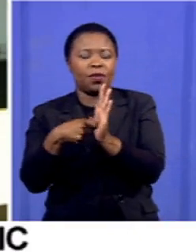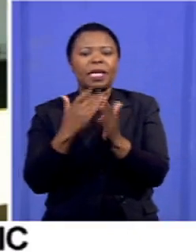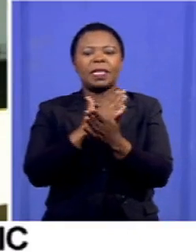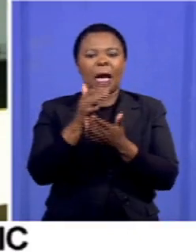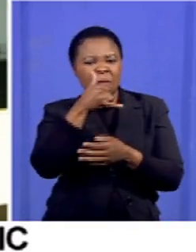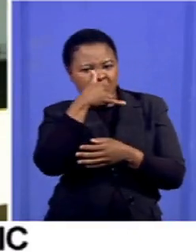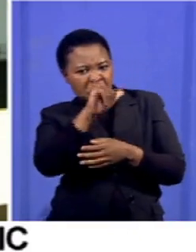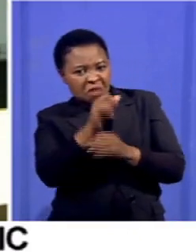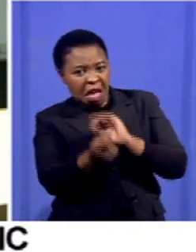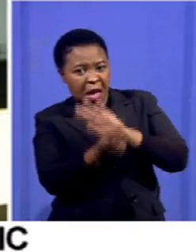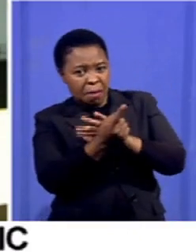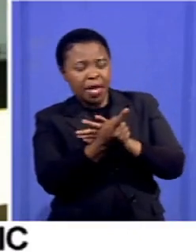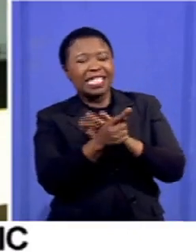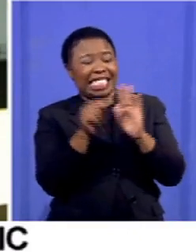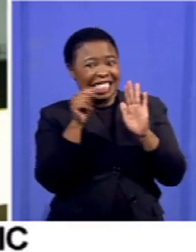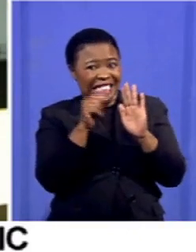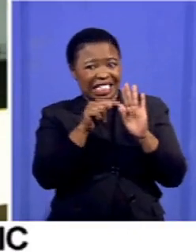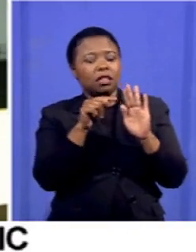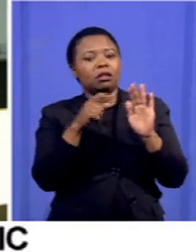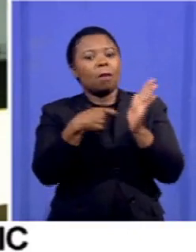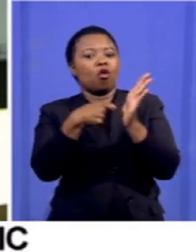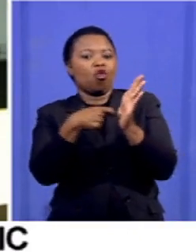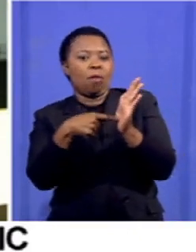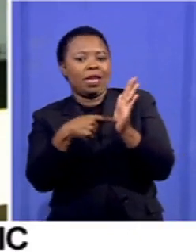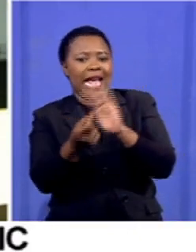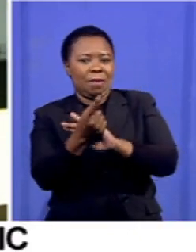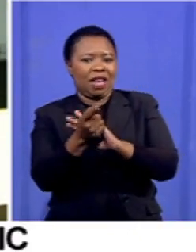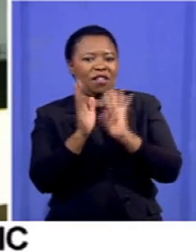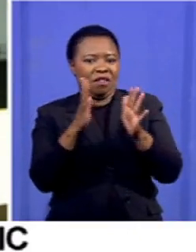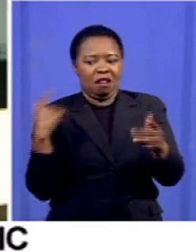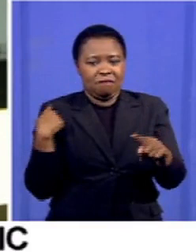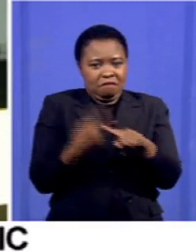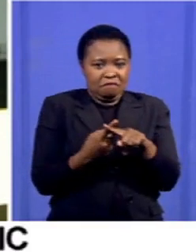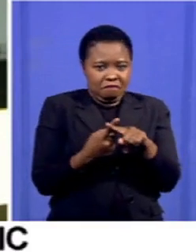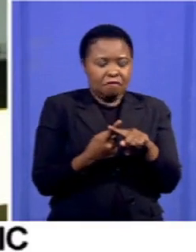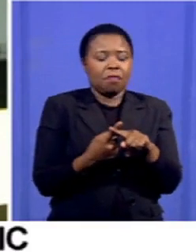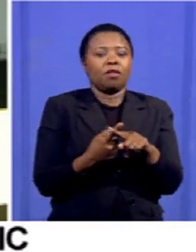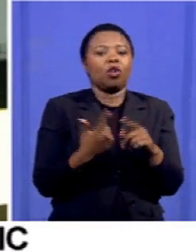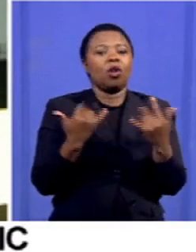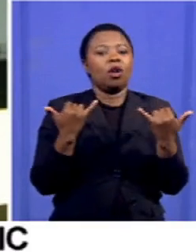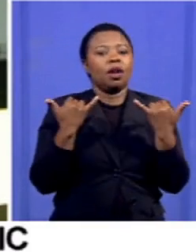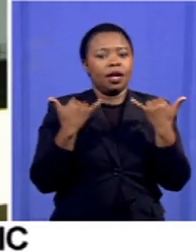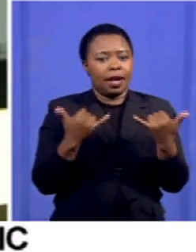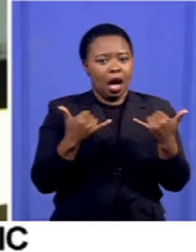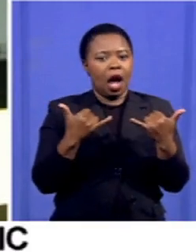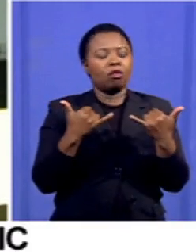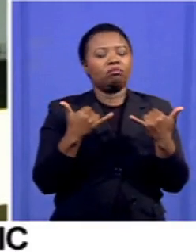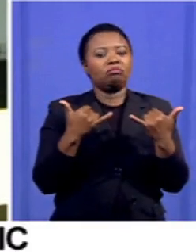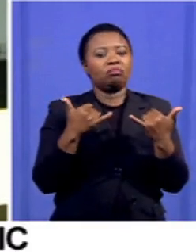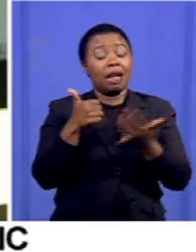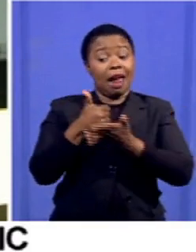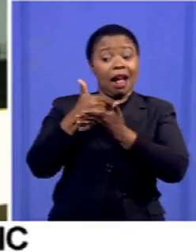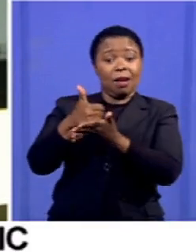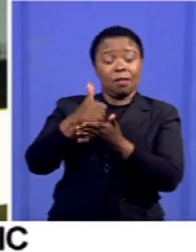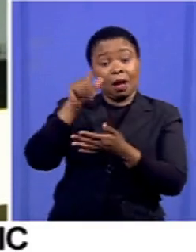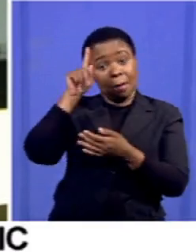that have been done as a result, and not necessarily translating in that broad-based black economic empowerment